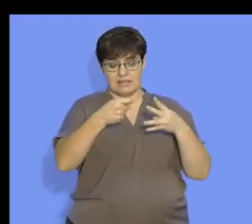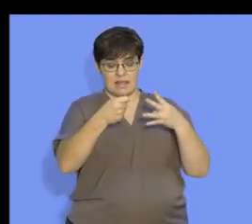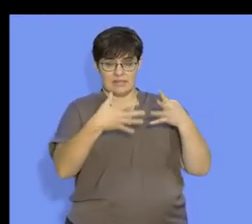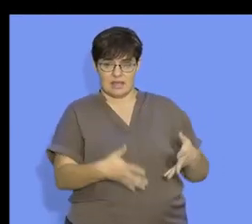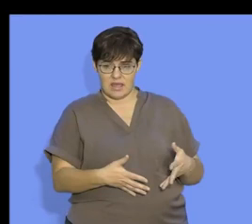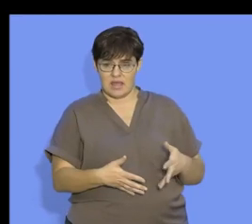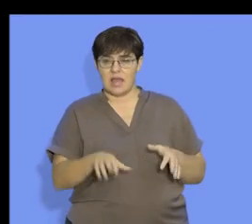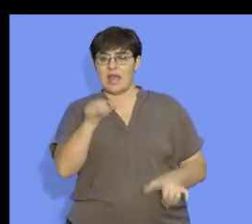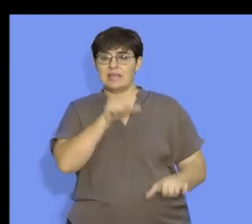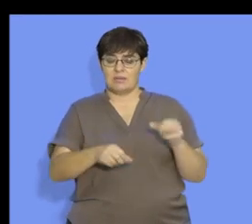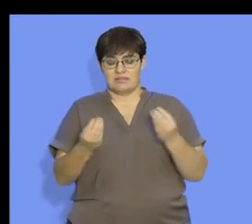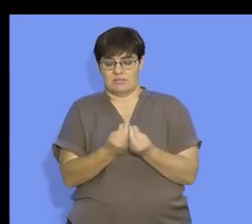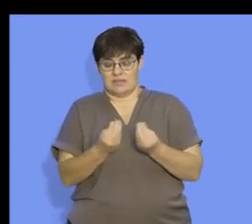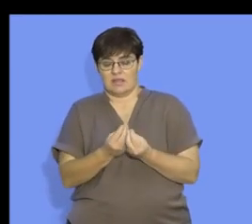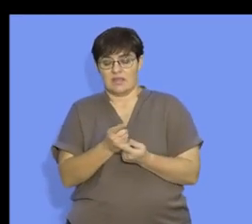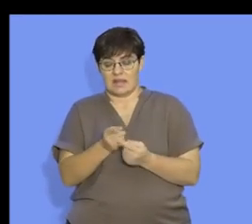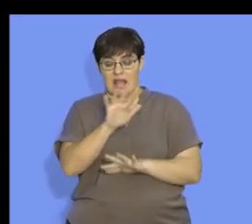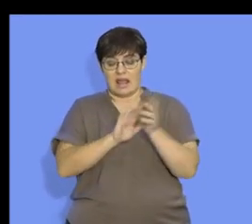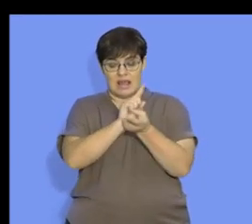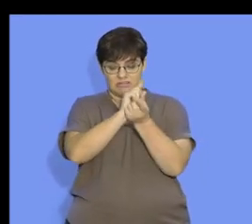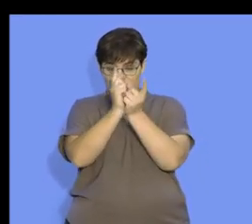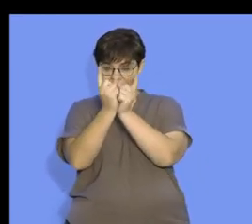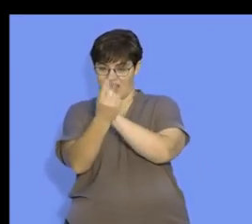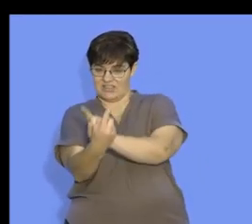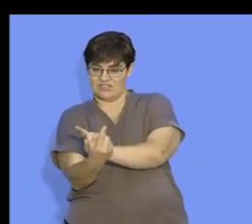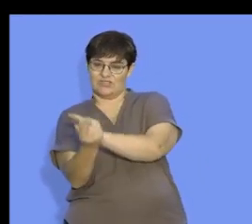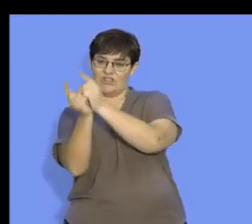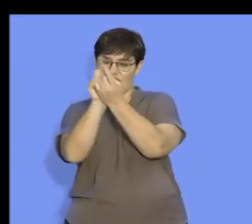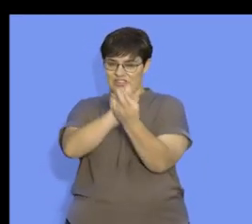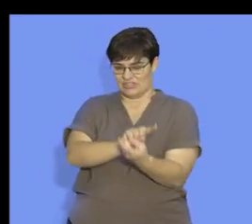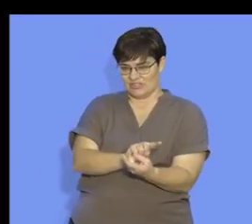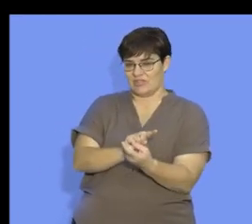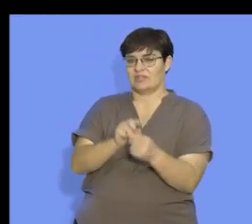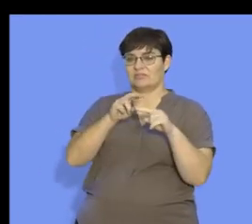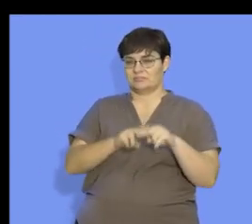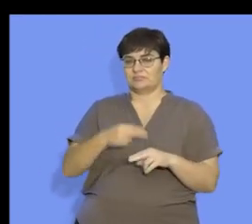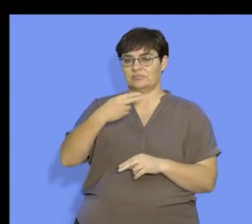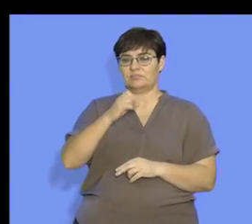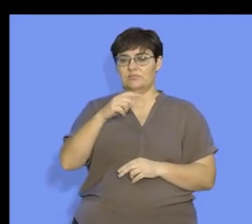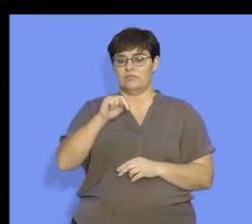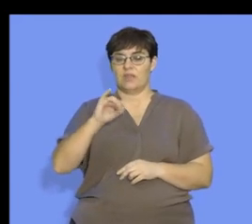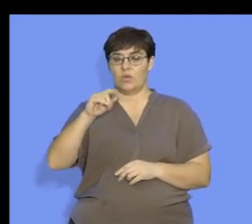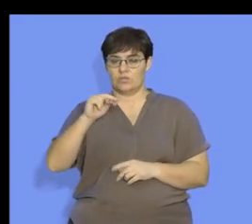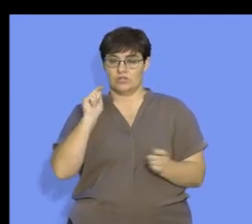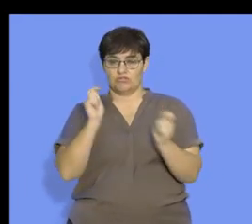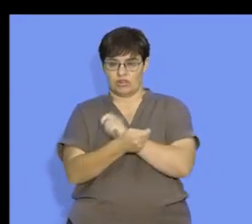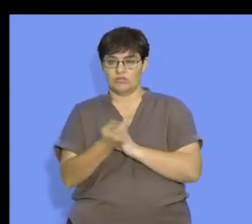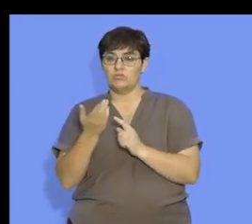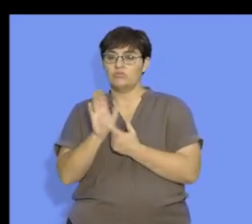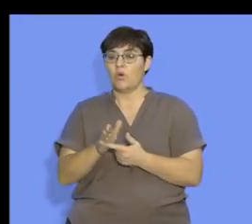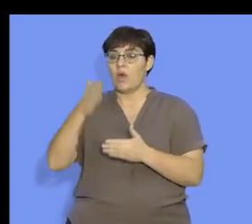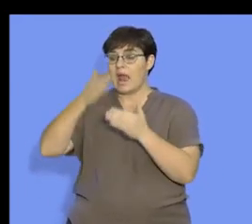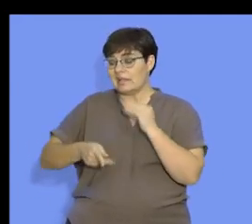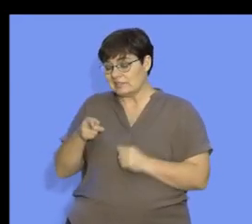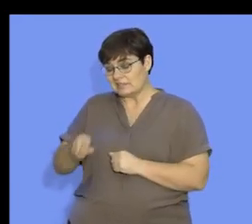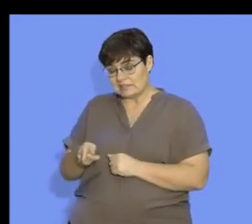saying that indicators are chemical substances that change color when the concentration of the hydronium ions